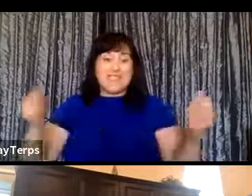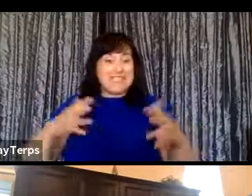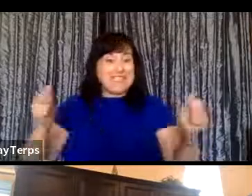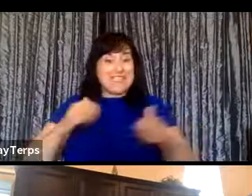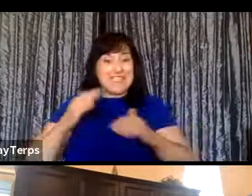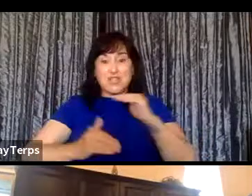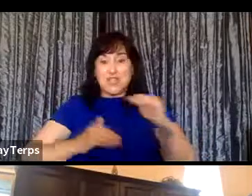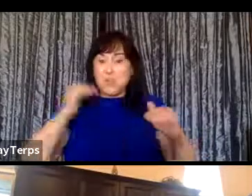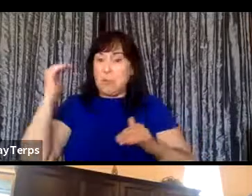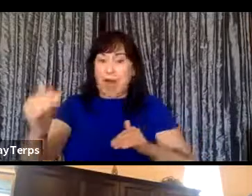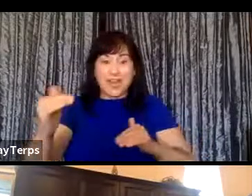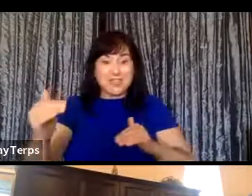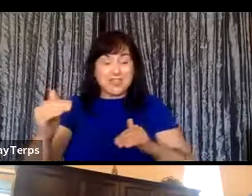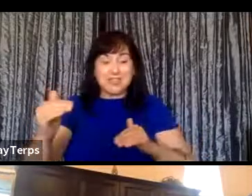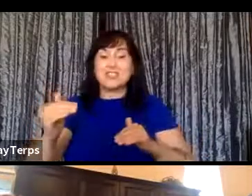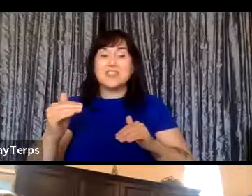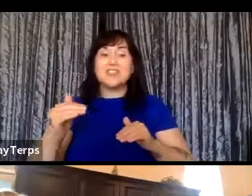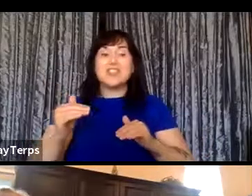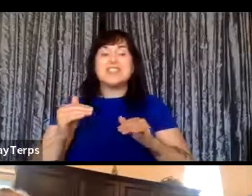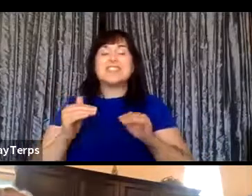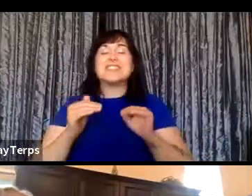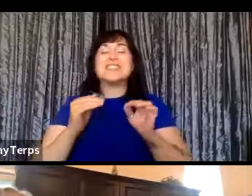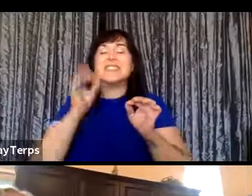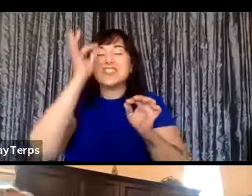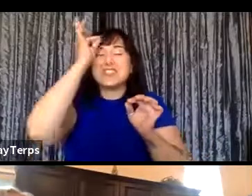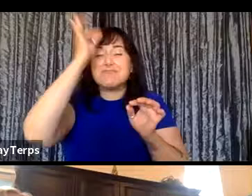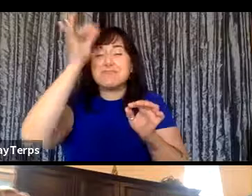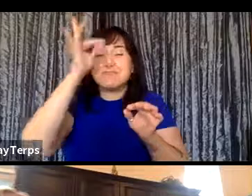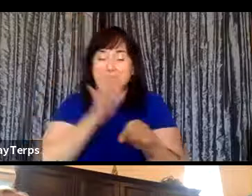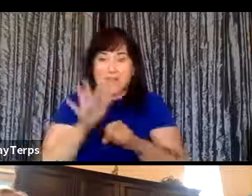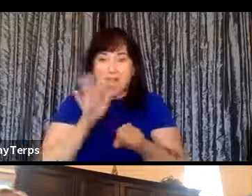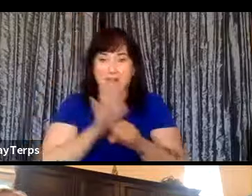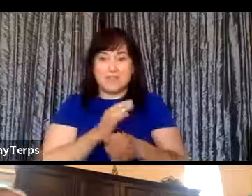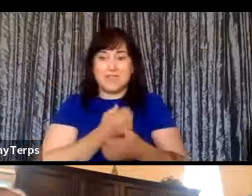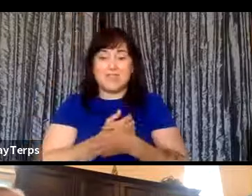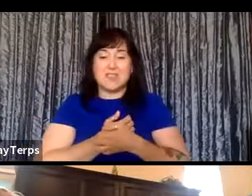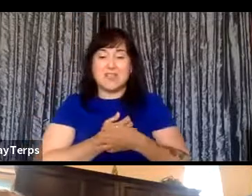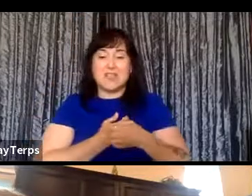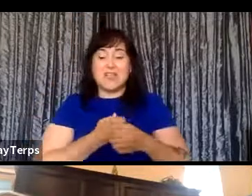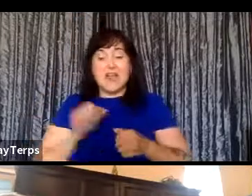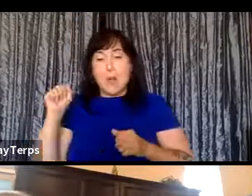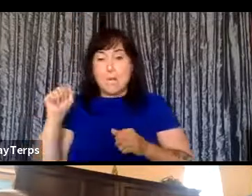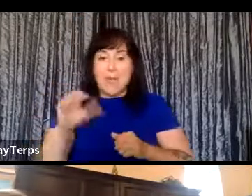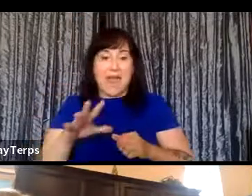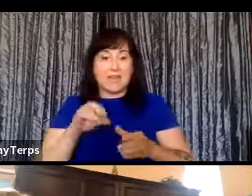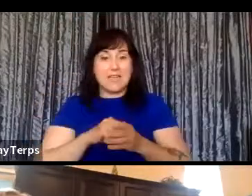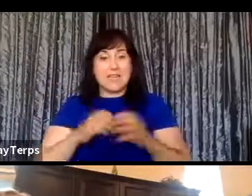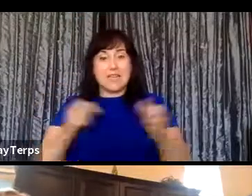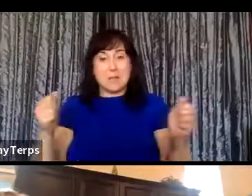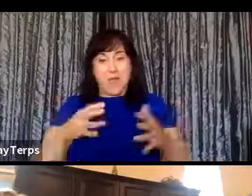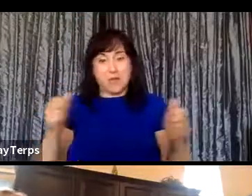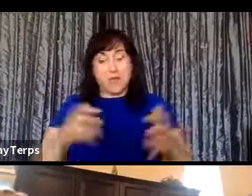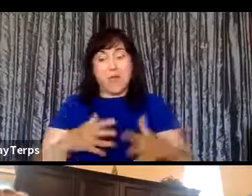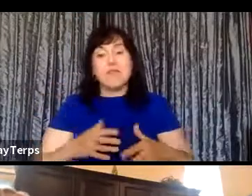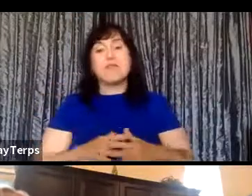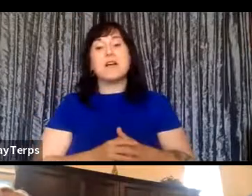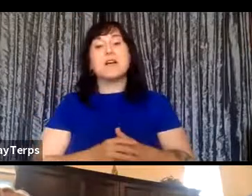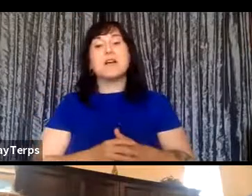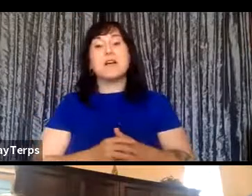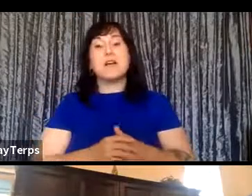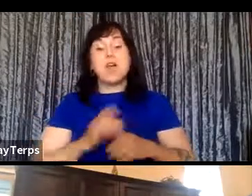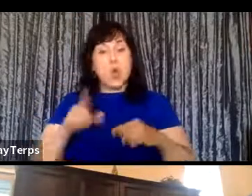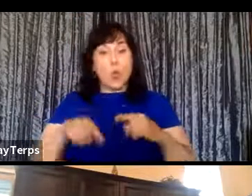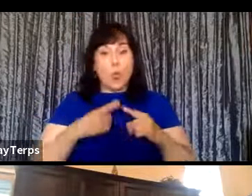Just enough to get where we need to do, okay? Where we need to be. So we're putting it back in the microwave when it comes out, I want you to